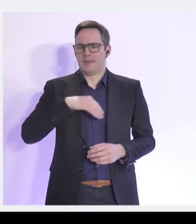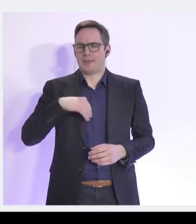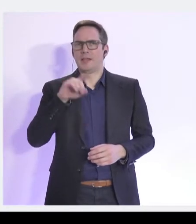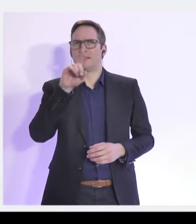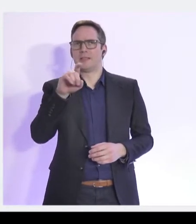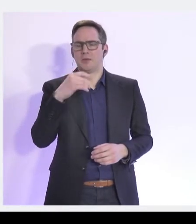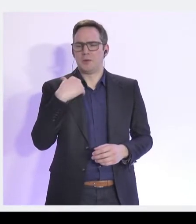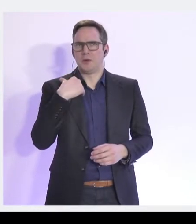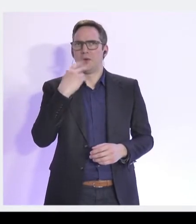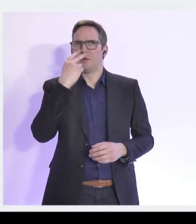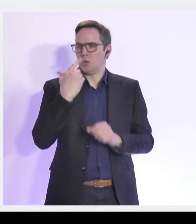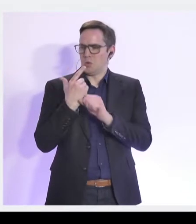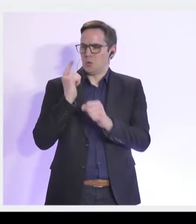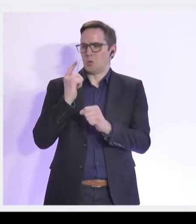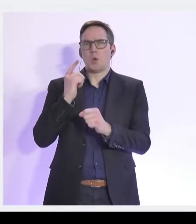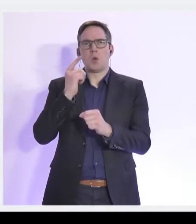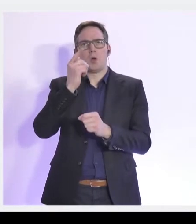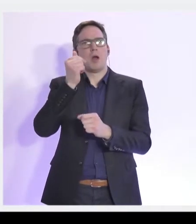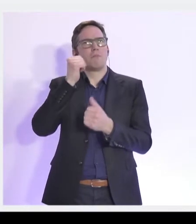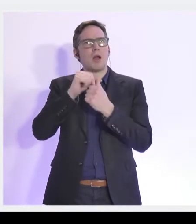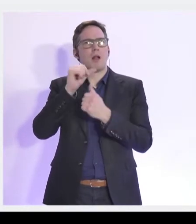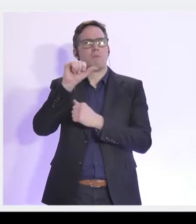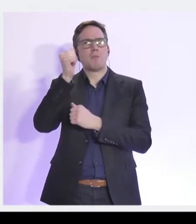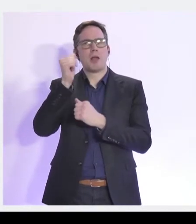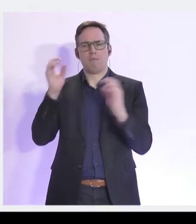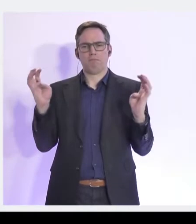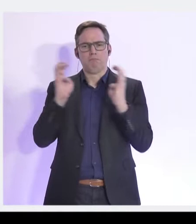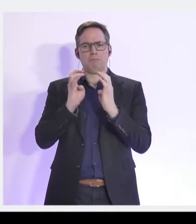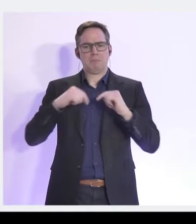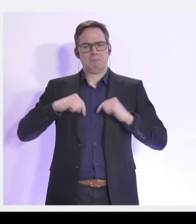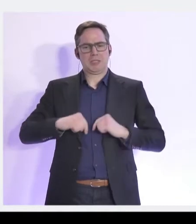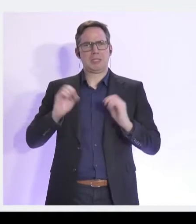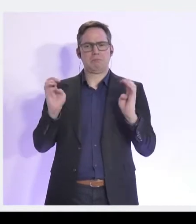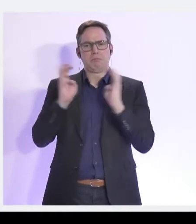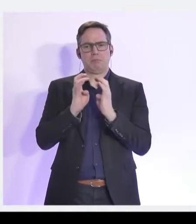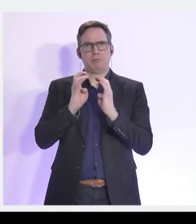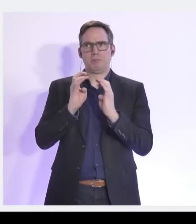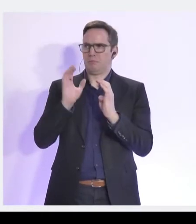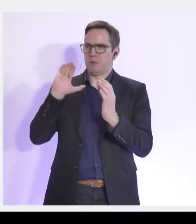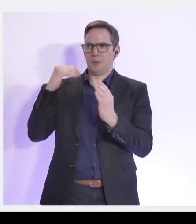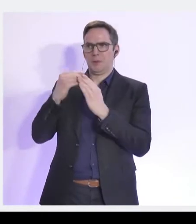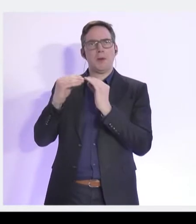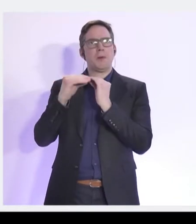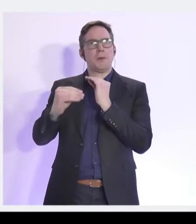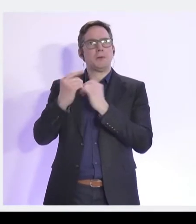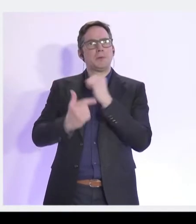Have you seen a change in terms of 2 years ago, the first ministerial meeting when it comes to mobilization and